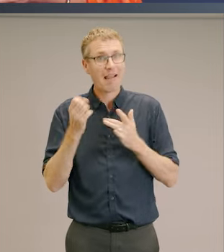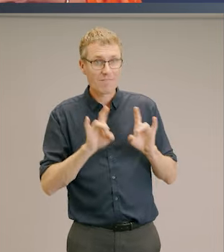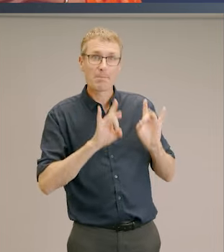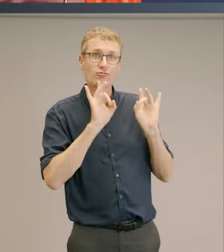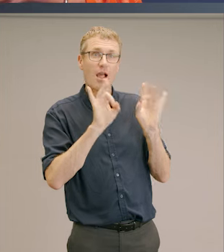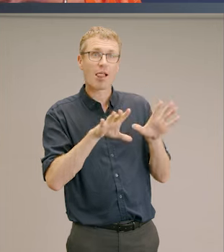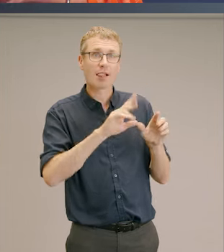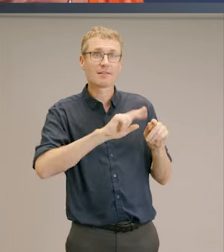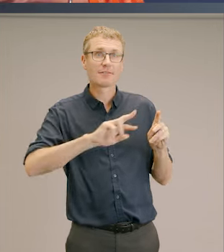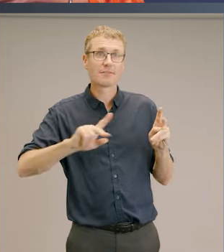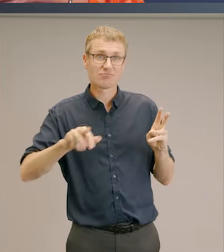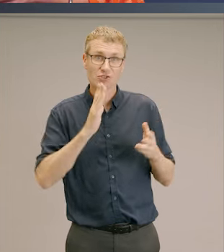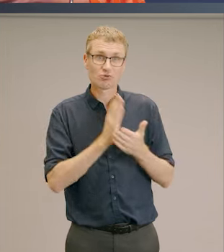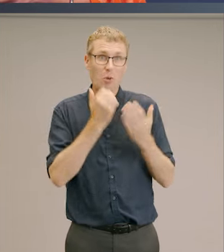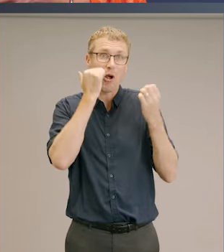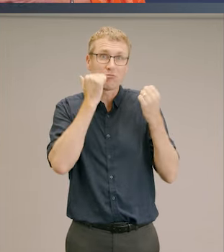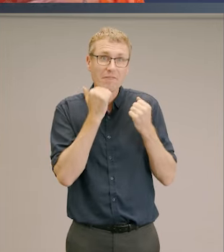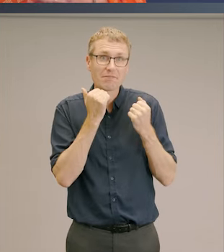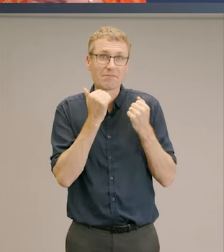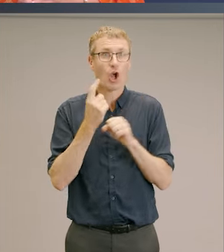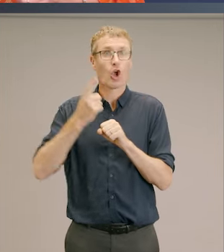at work. He was in the miraculous.